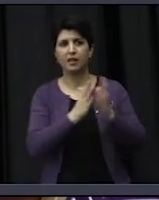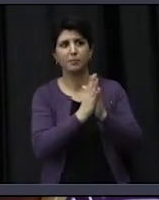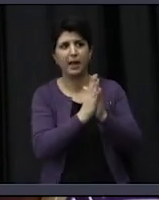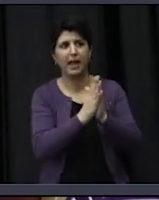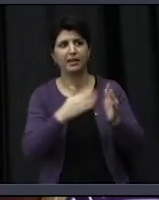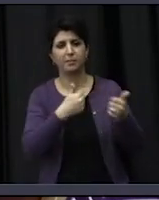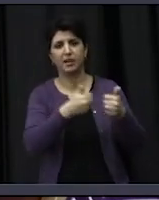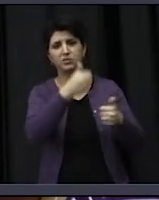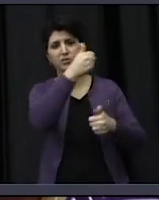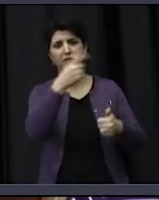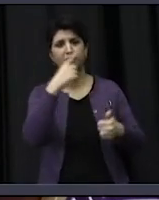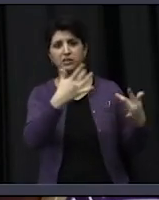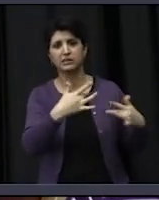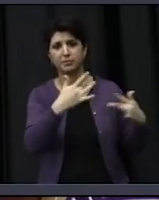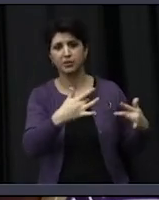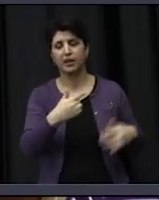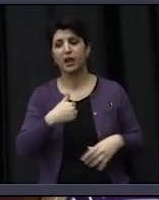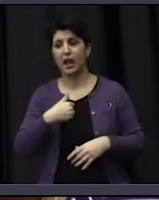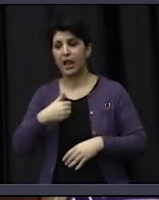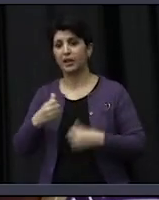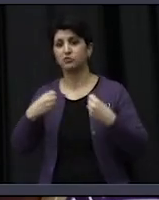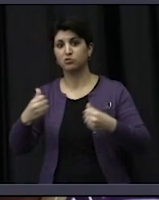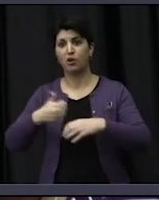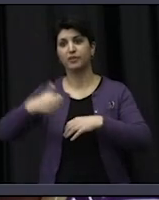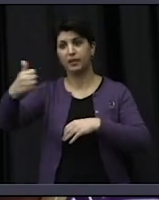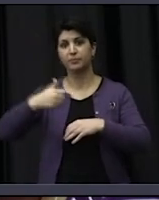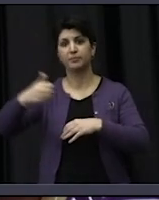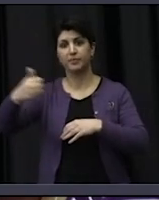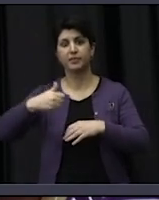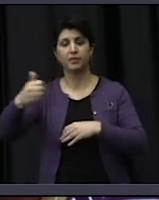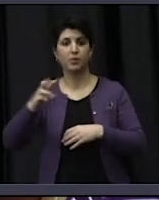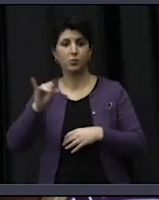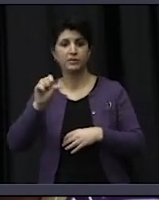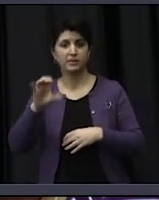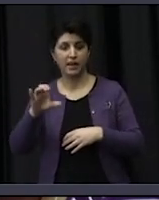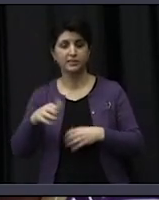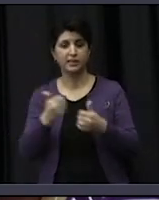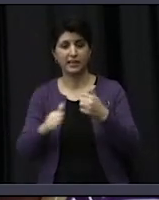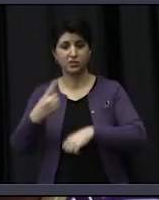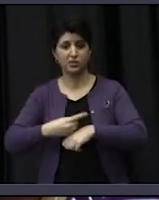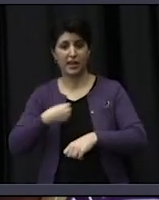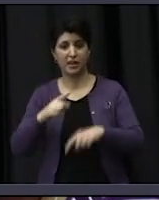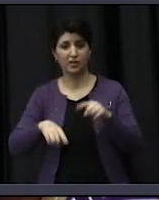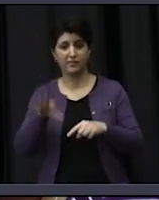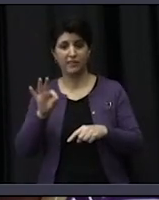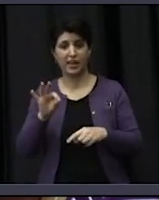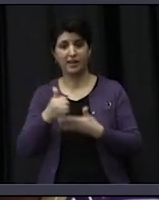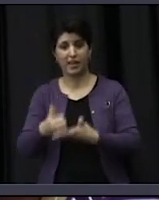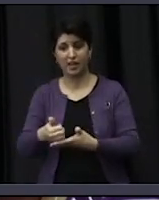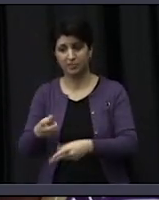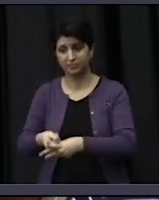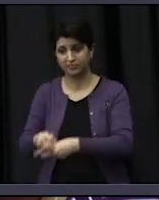I drove him to and from Wisconsin each Sunday that I couldn't find help for him. Then he was diagnosed